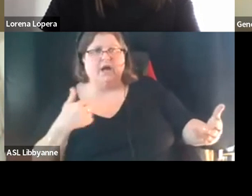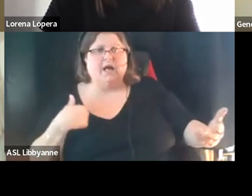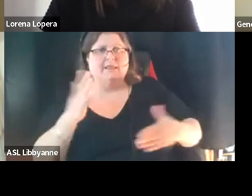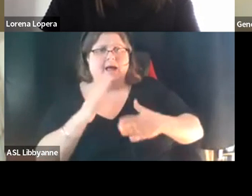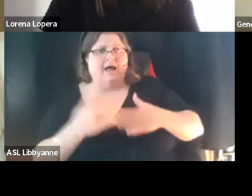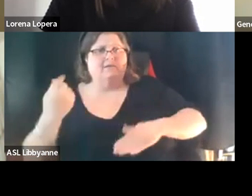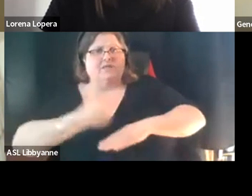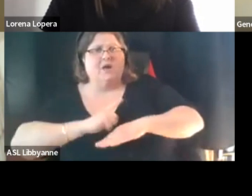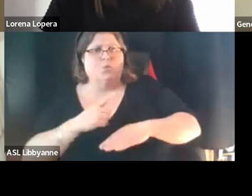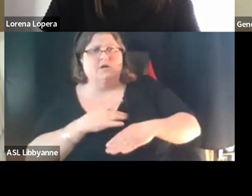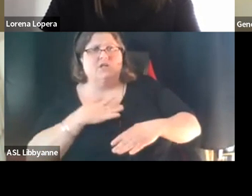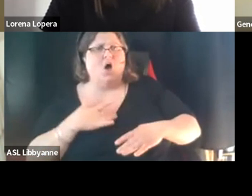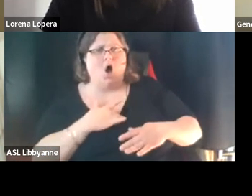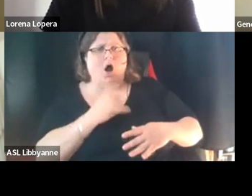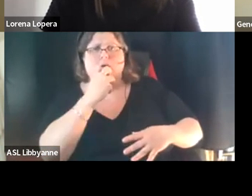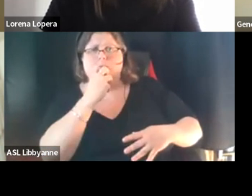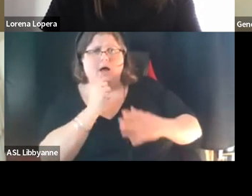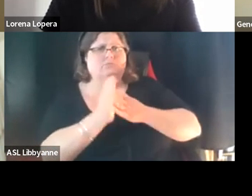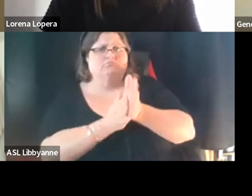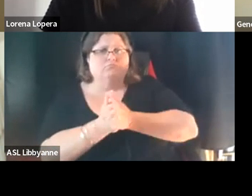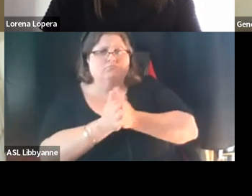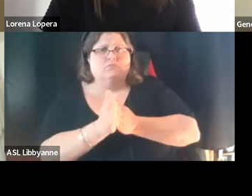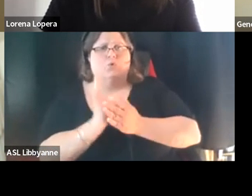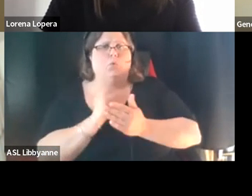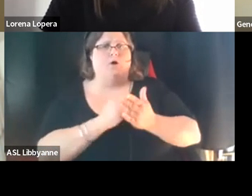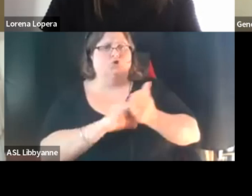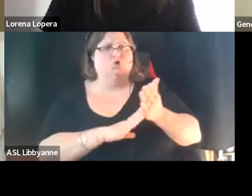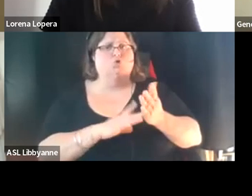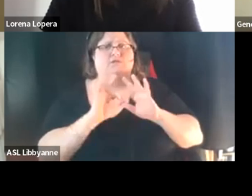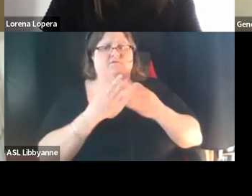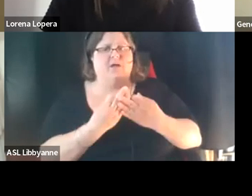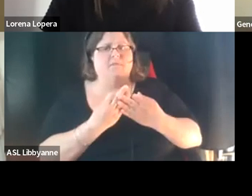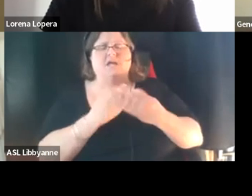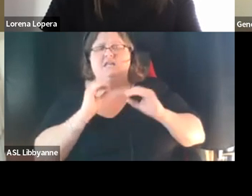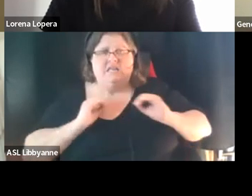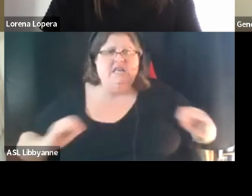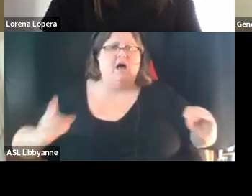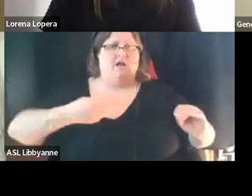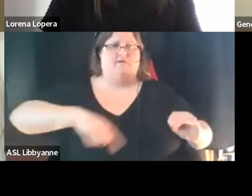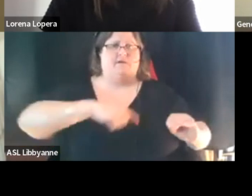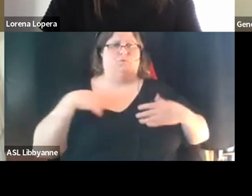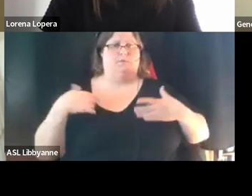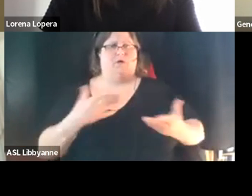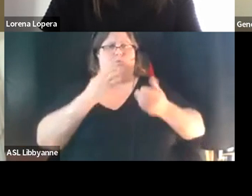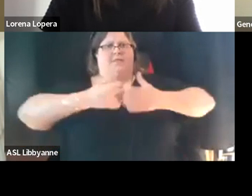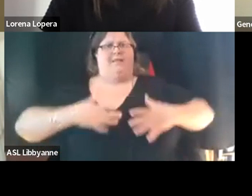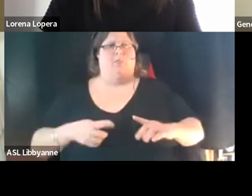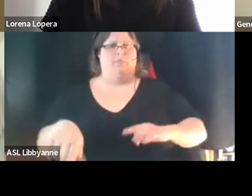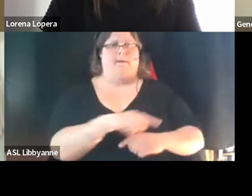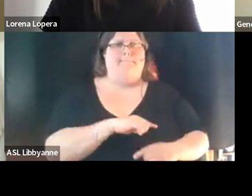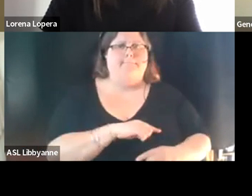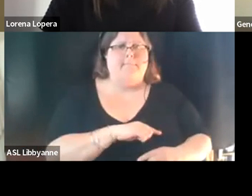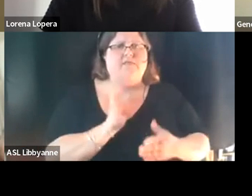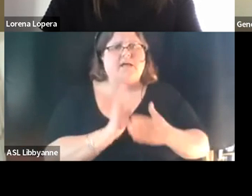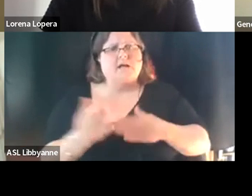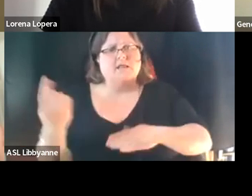the heart and the passion and the commitment to our students and families? None of us would be here if it was not for them. At the end of the day,